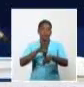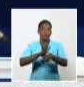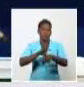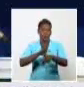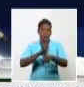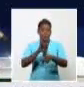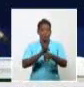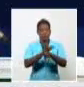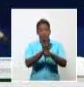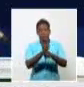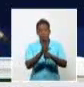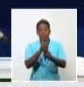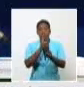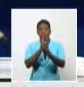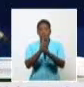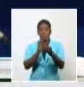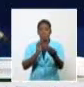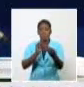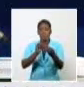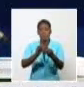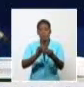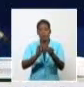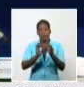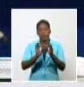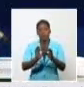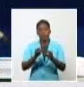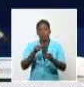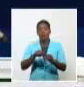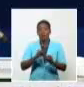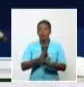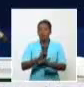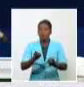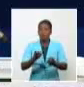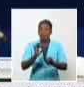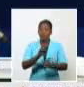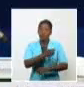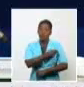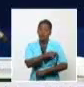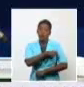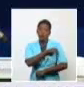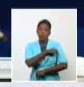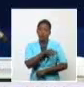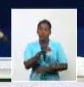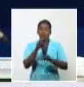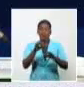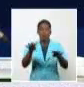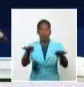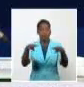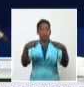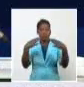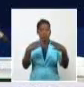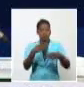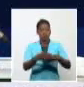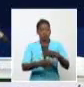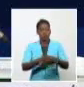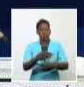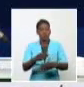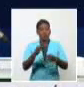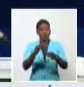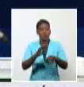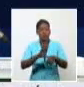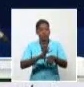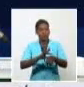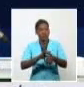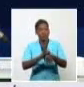cases contacts. And we add today a data that also our population that is very attentive to the evolution of